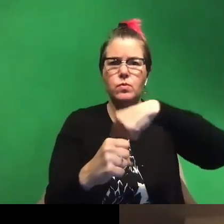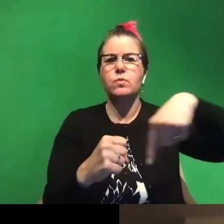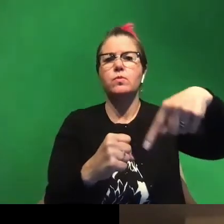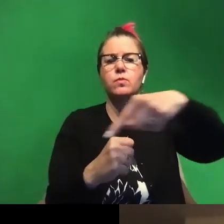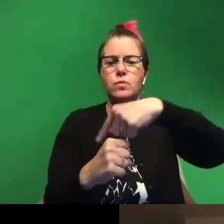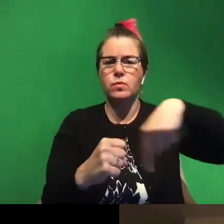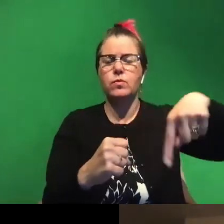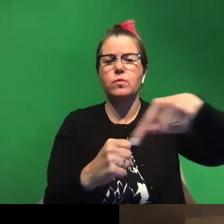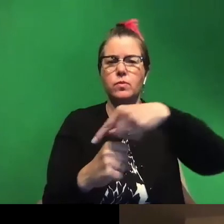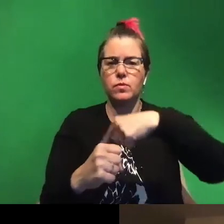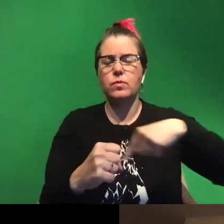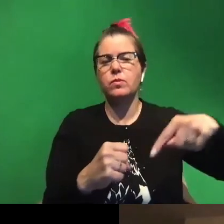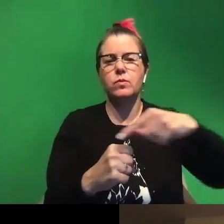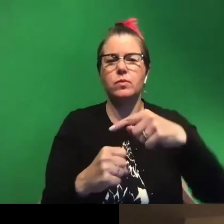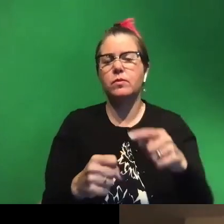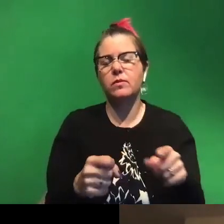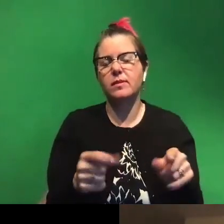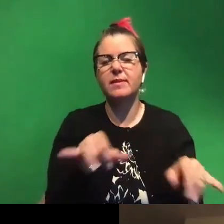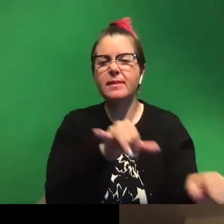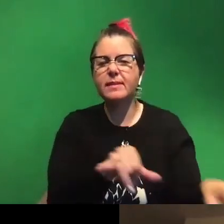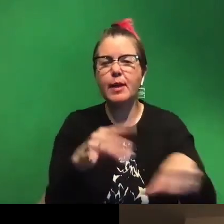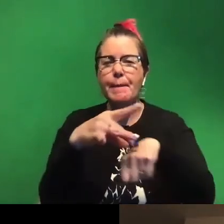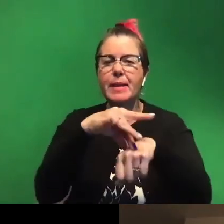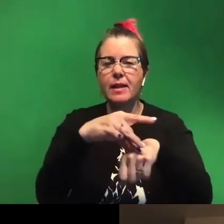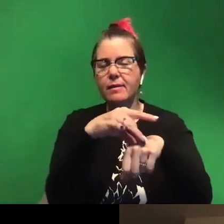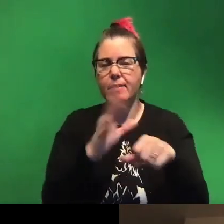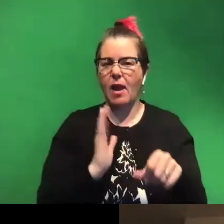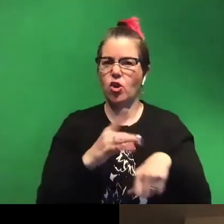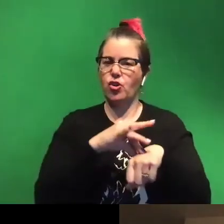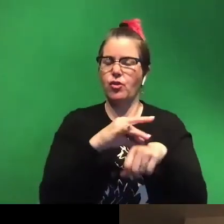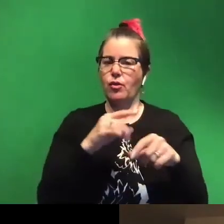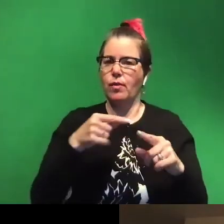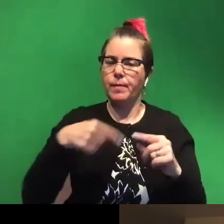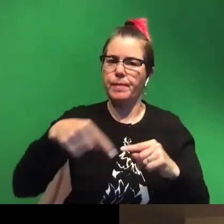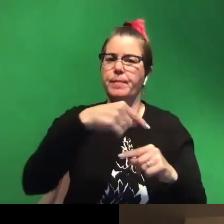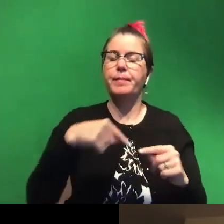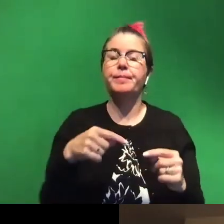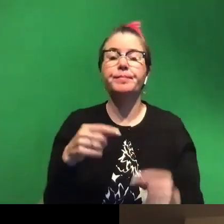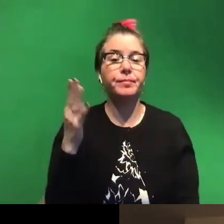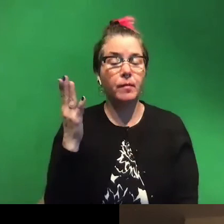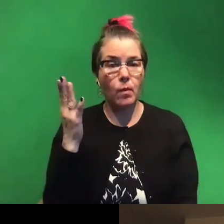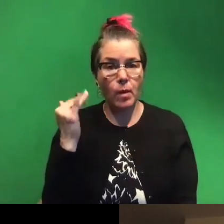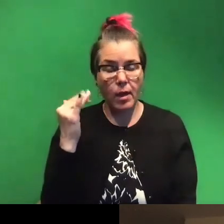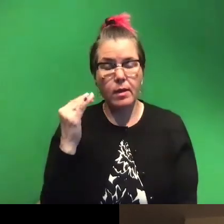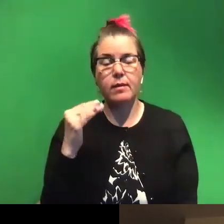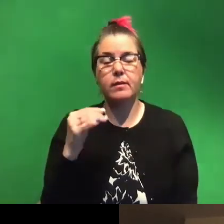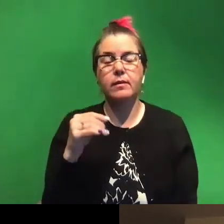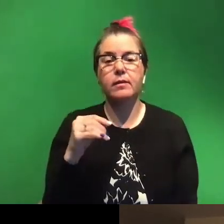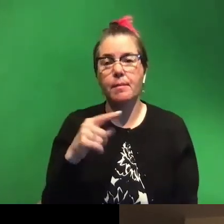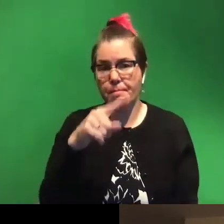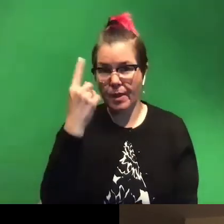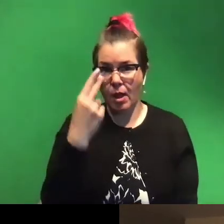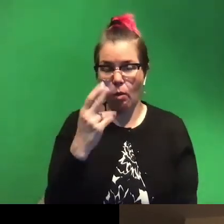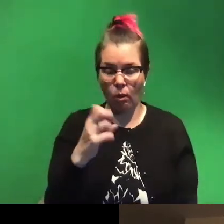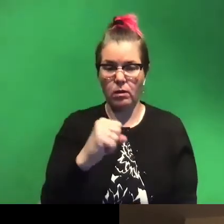we do as the planet Earth. And because the black hole is